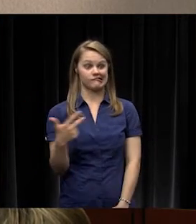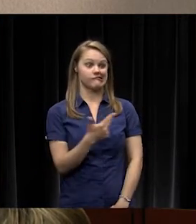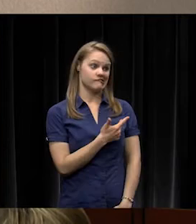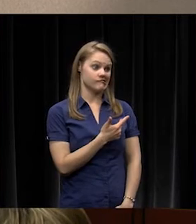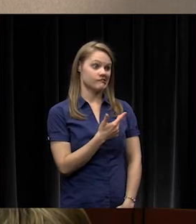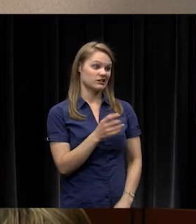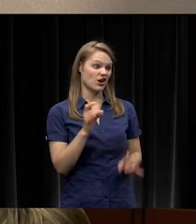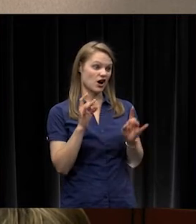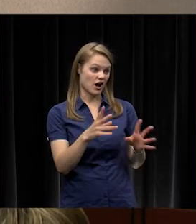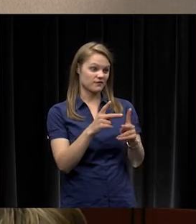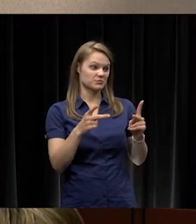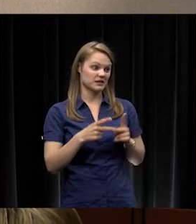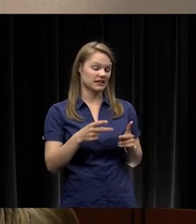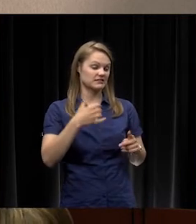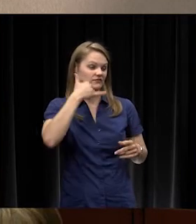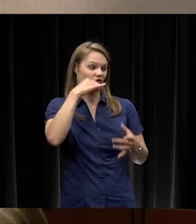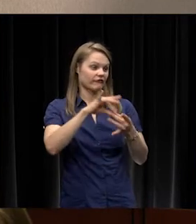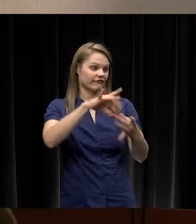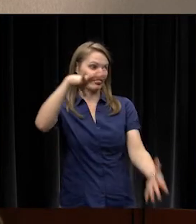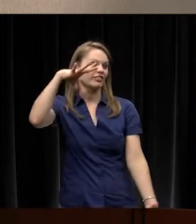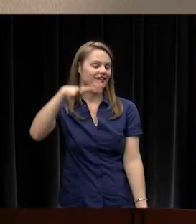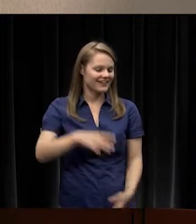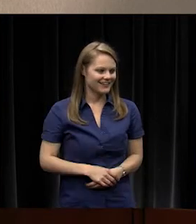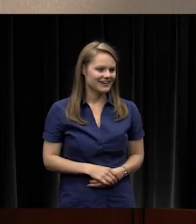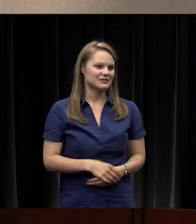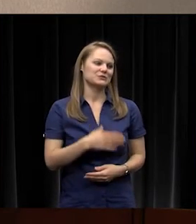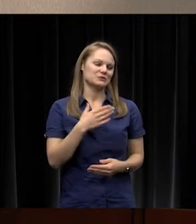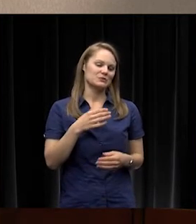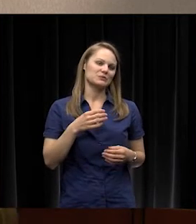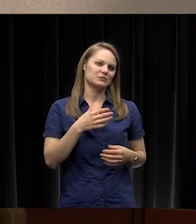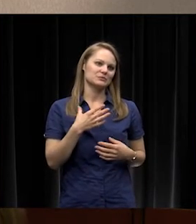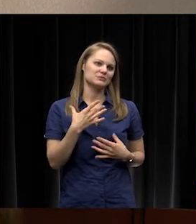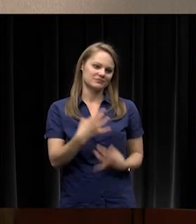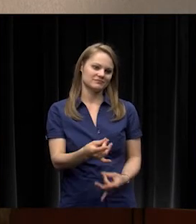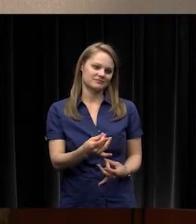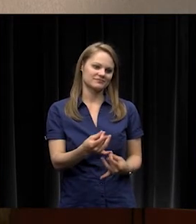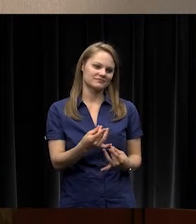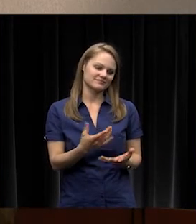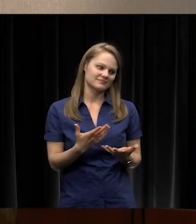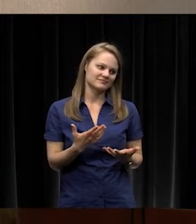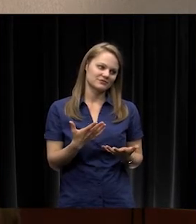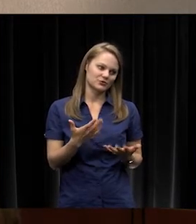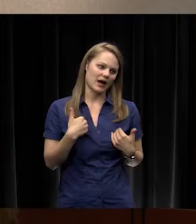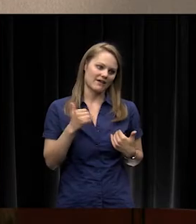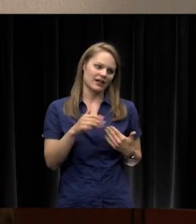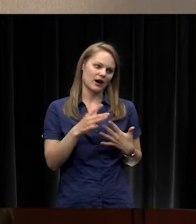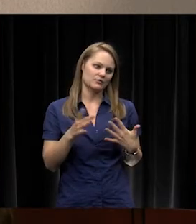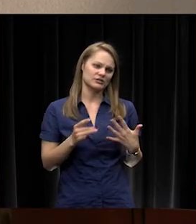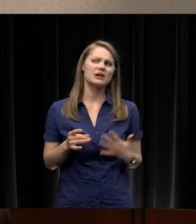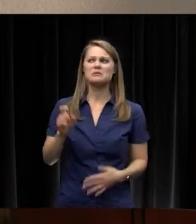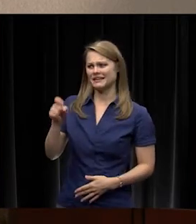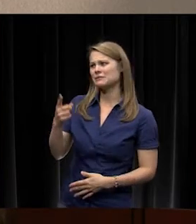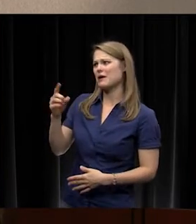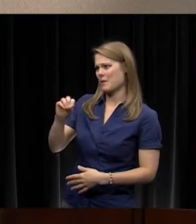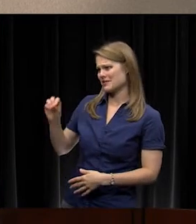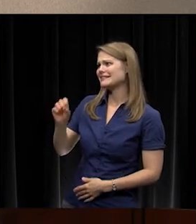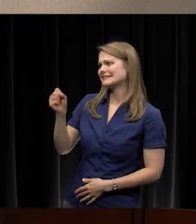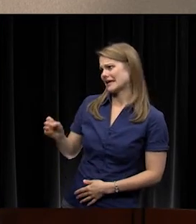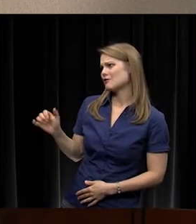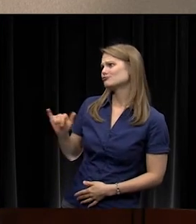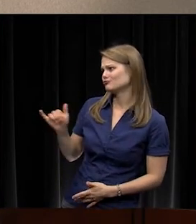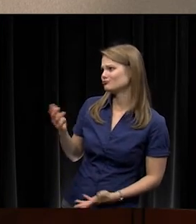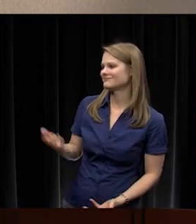why they're interested in having the option. We need one at Olathe South also. So maybe we get advertisers. <or something.